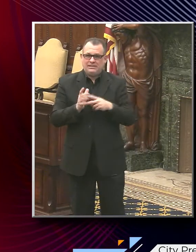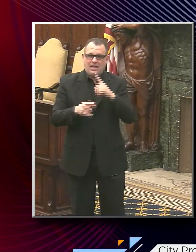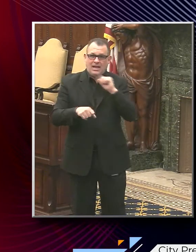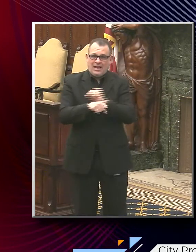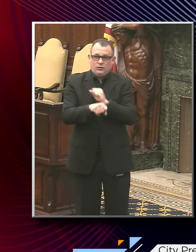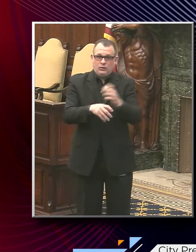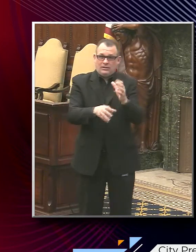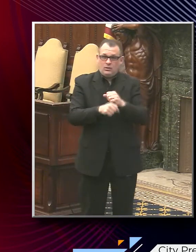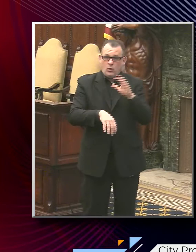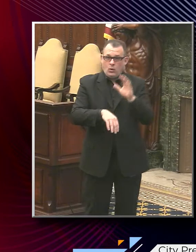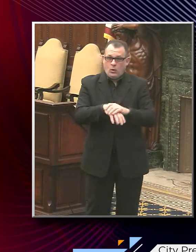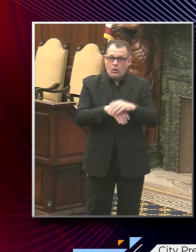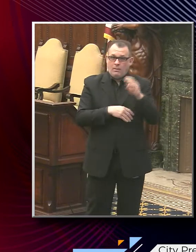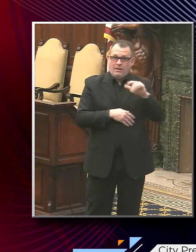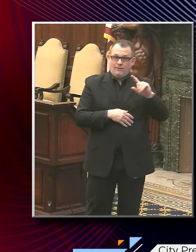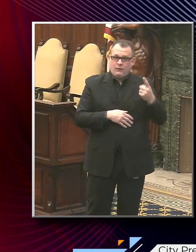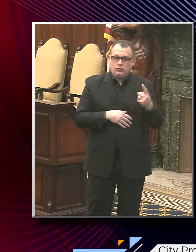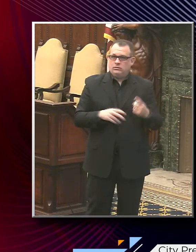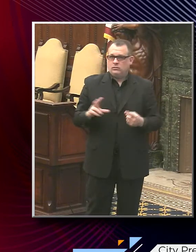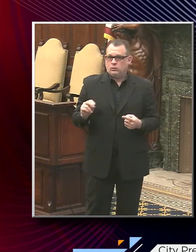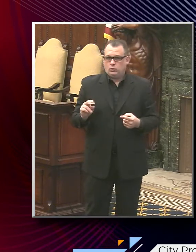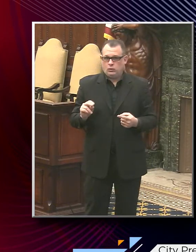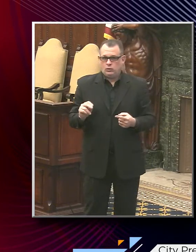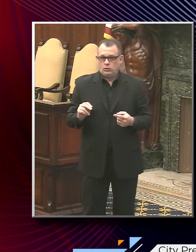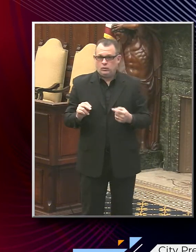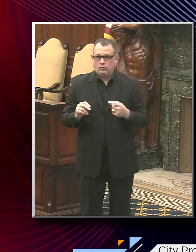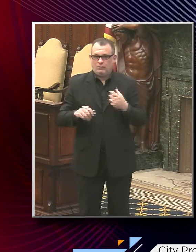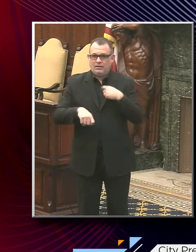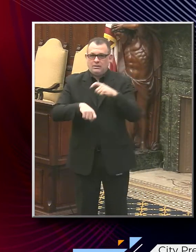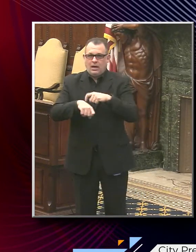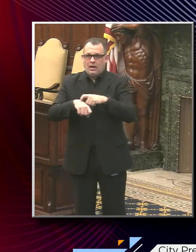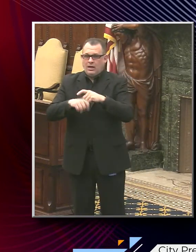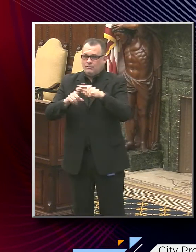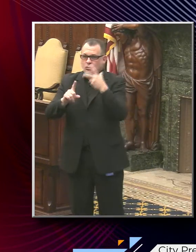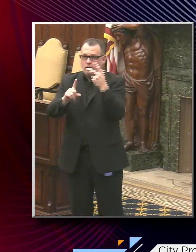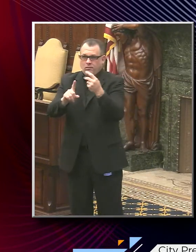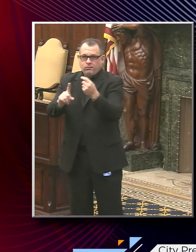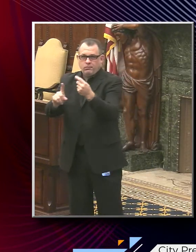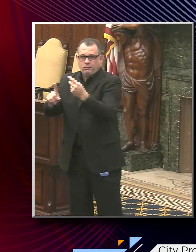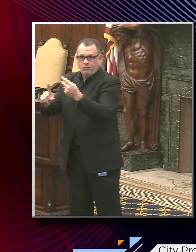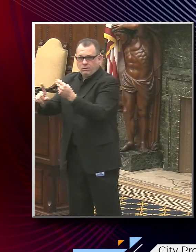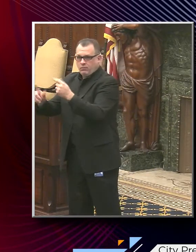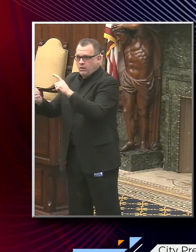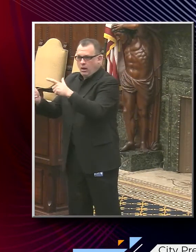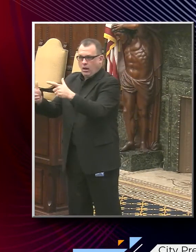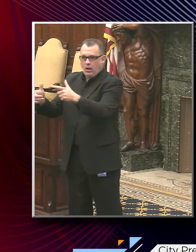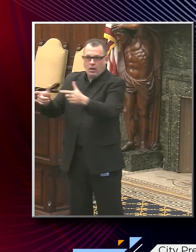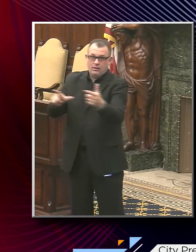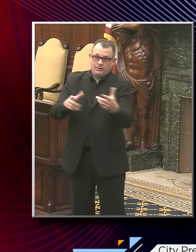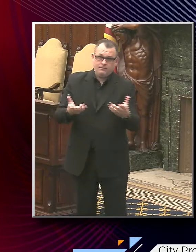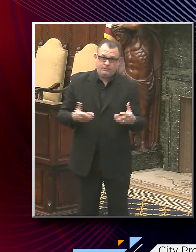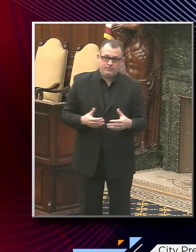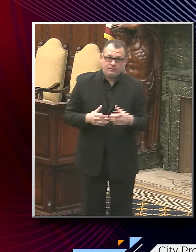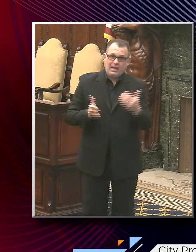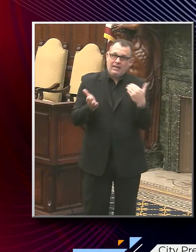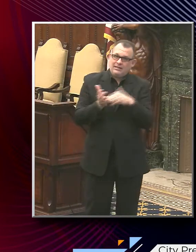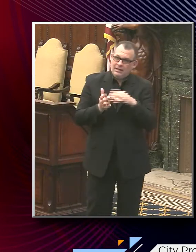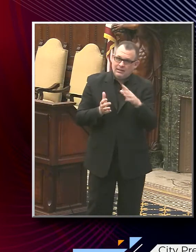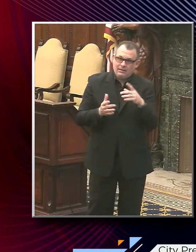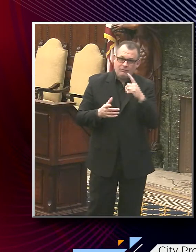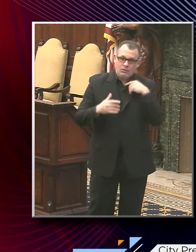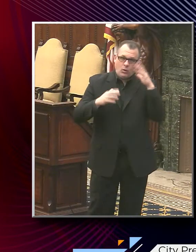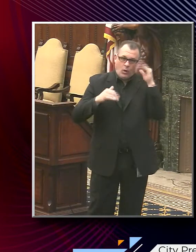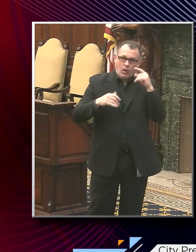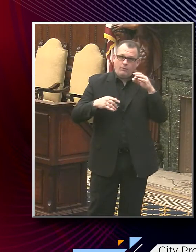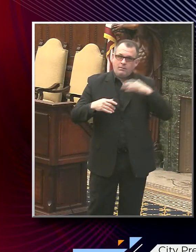vaccination on May 1st. It'll still take some time to vaccinate all those people who become eligible as of May 1st, but that is when we will open up eligibility to